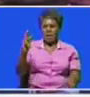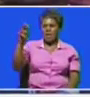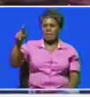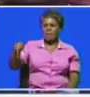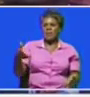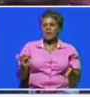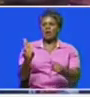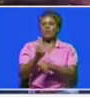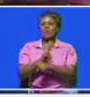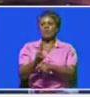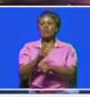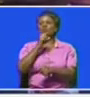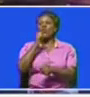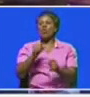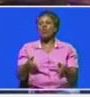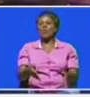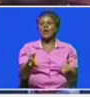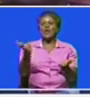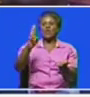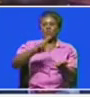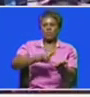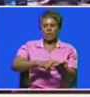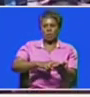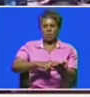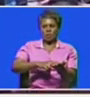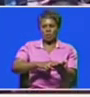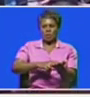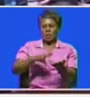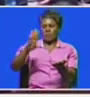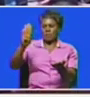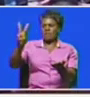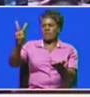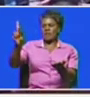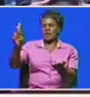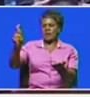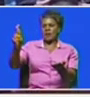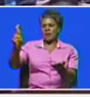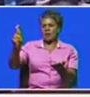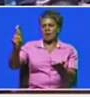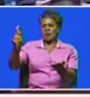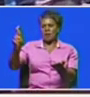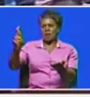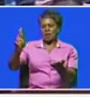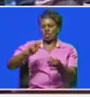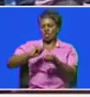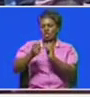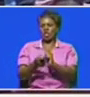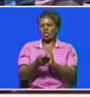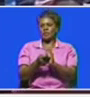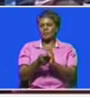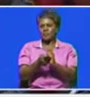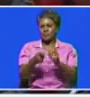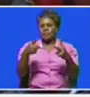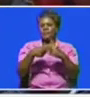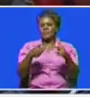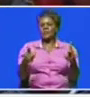currently using the analog system to record their attendance, with the biometric system undergoing an overhaul. And for MPs to